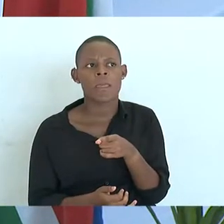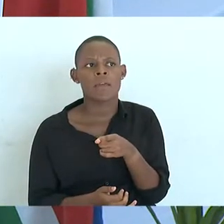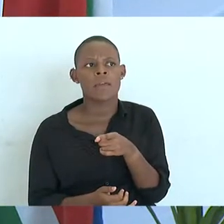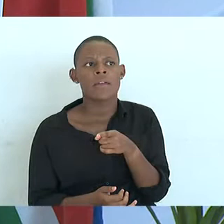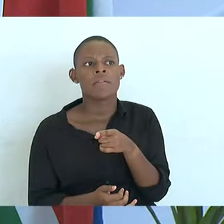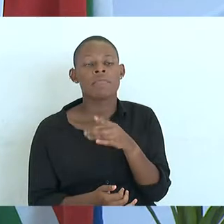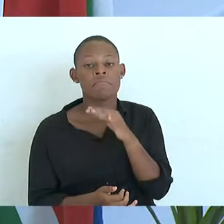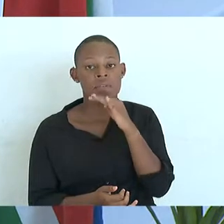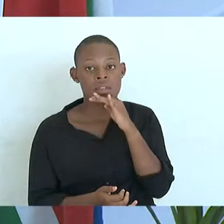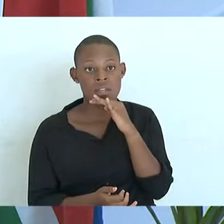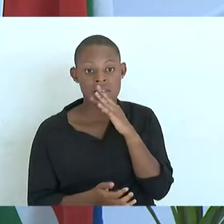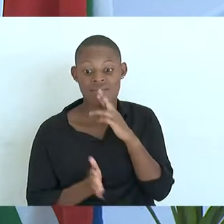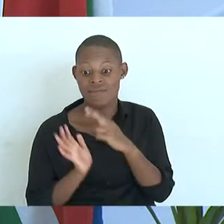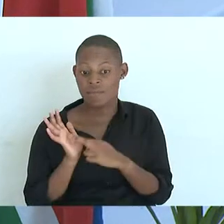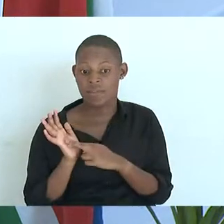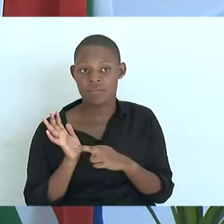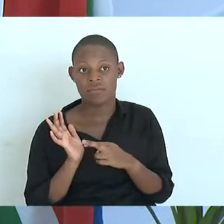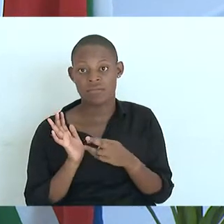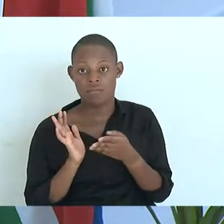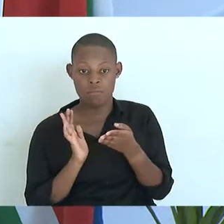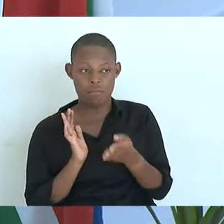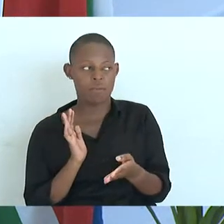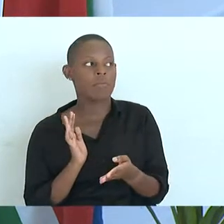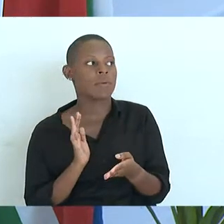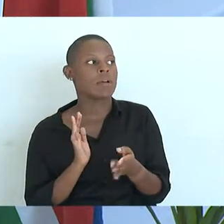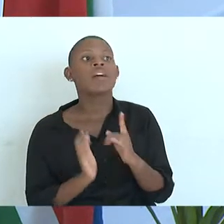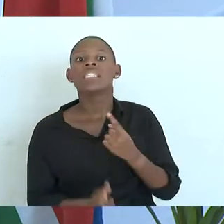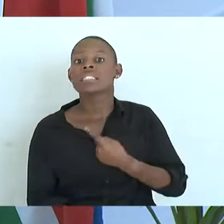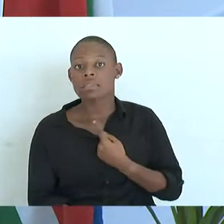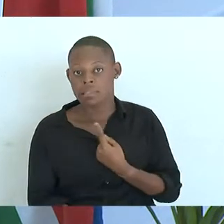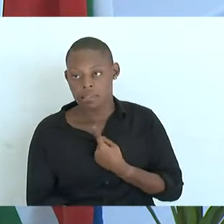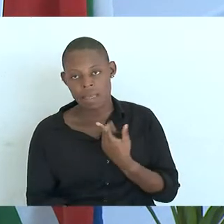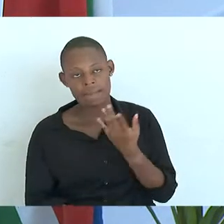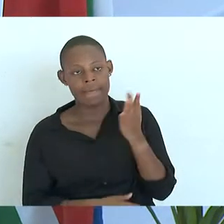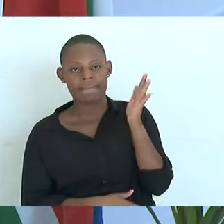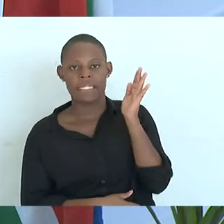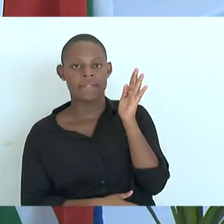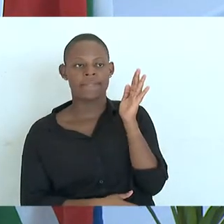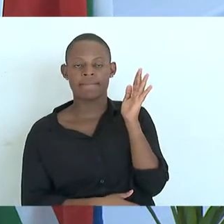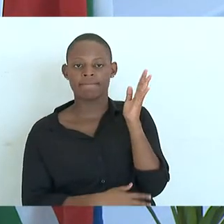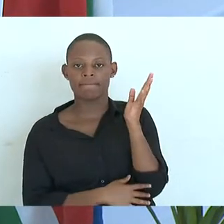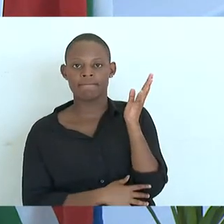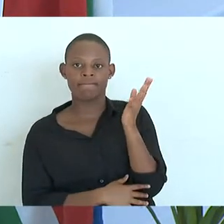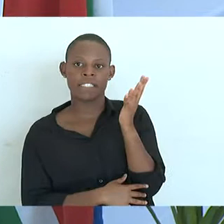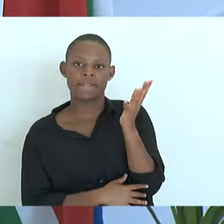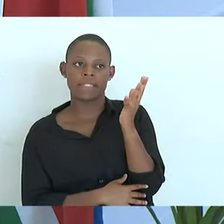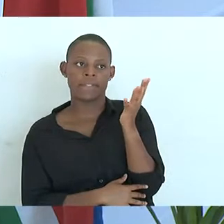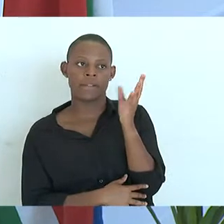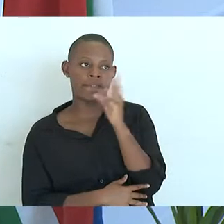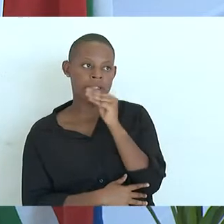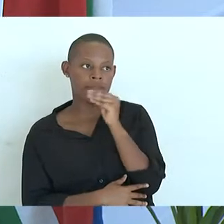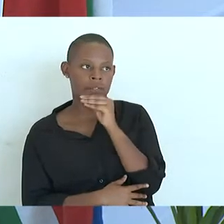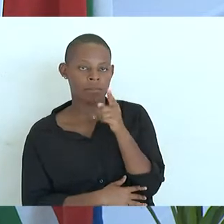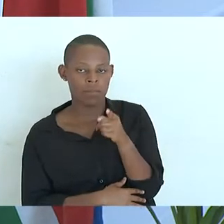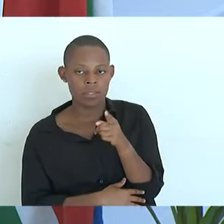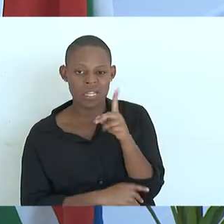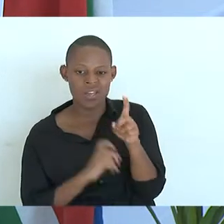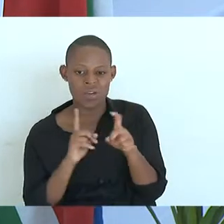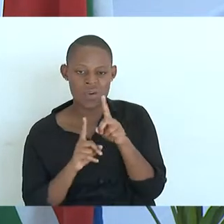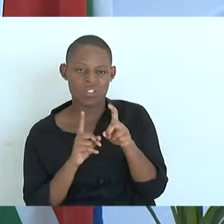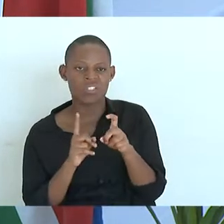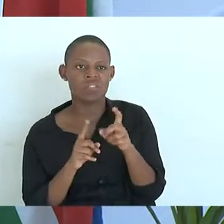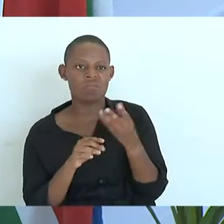to speak for themselves, because most of the questions are question